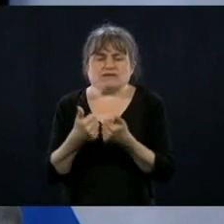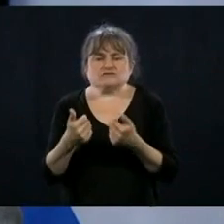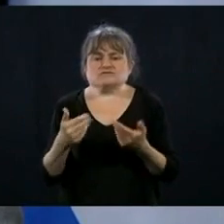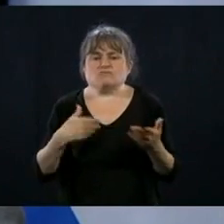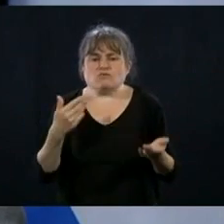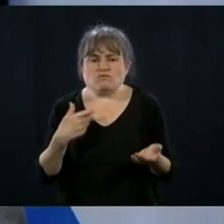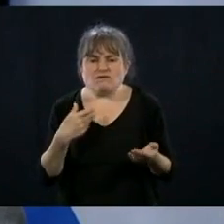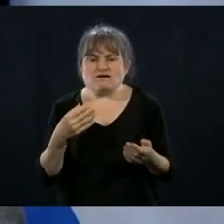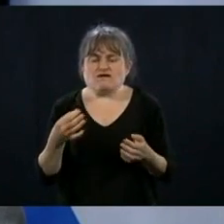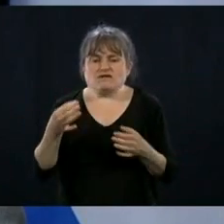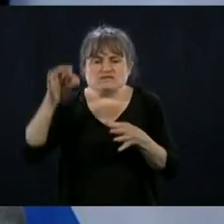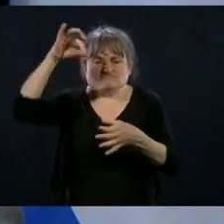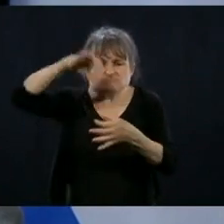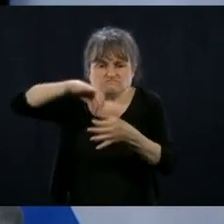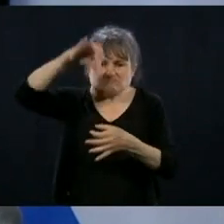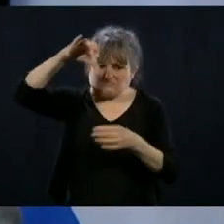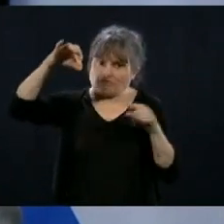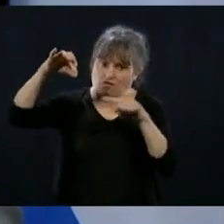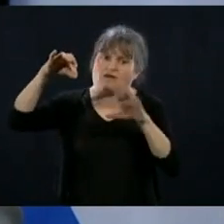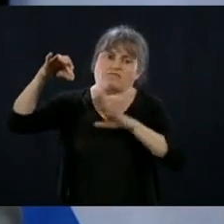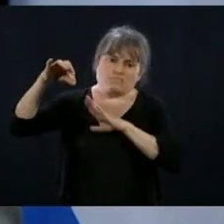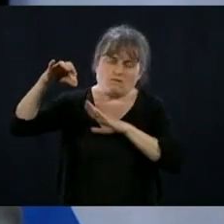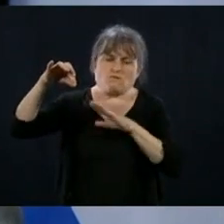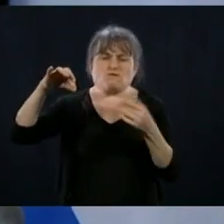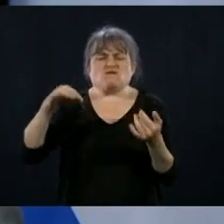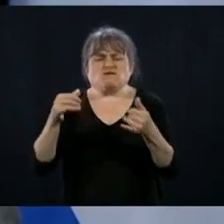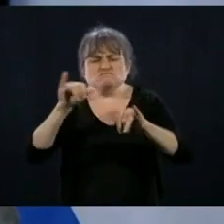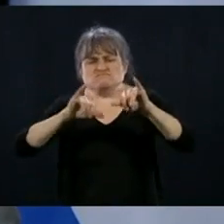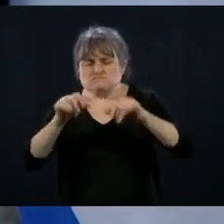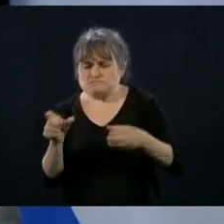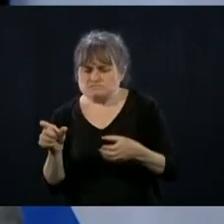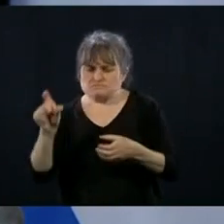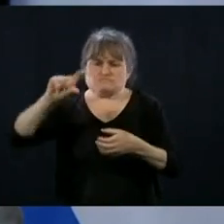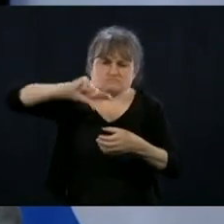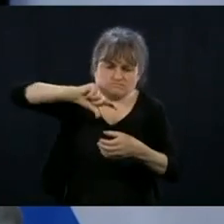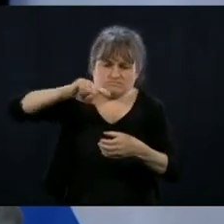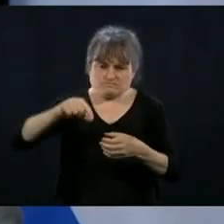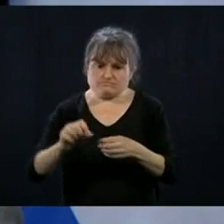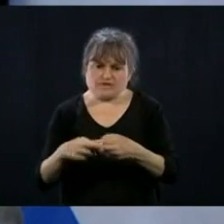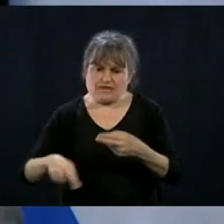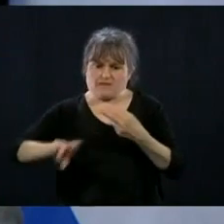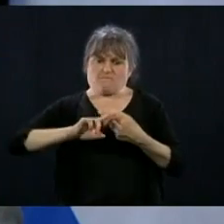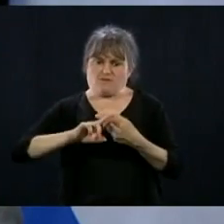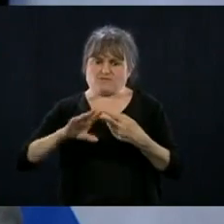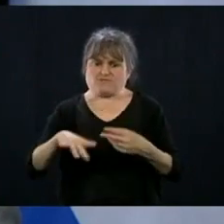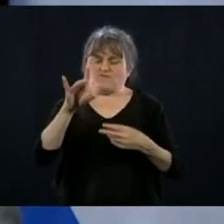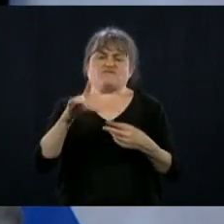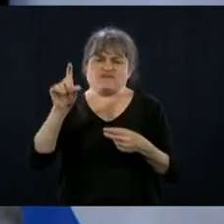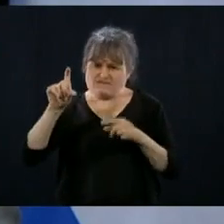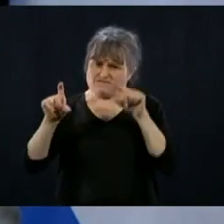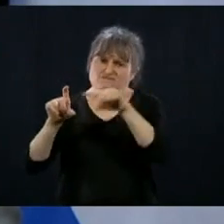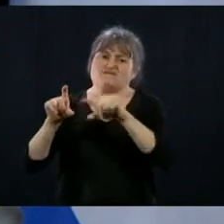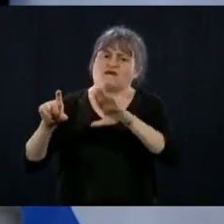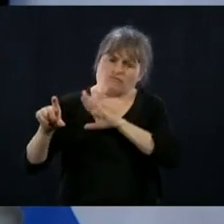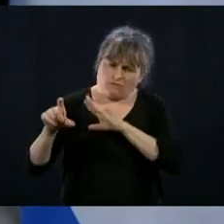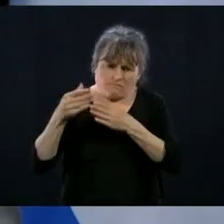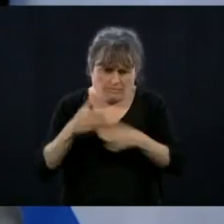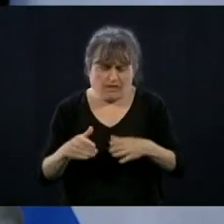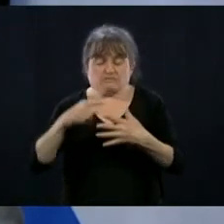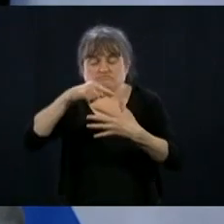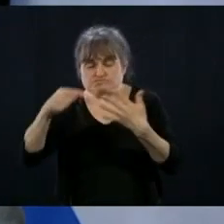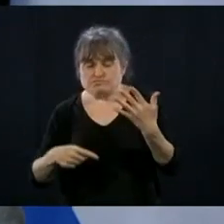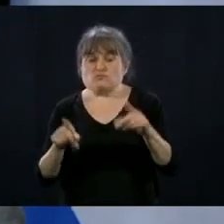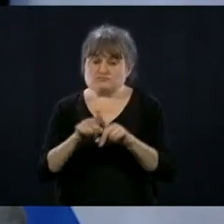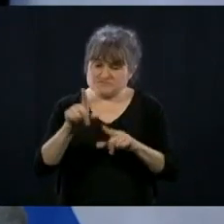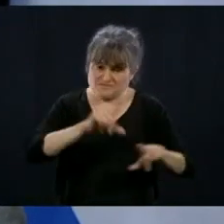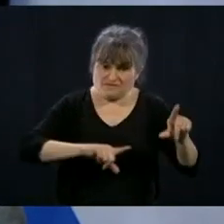reagents or swabs and lab capacity. I don't want to announce things that are that haven't been validated